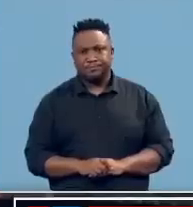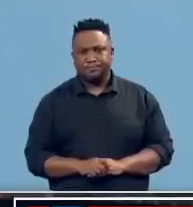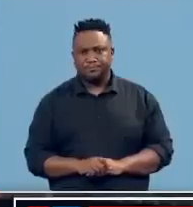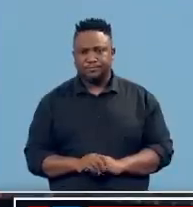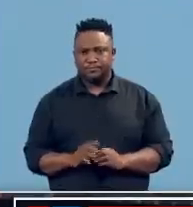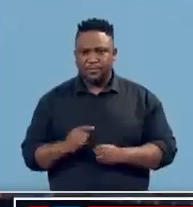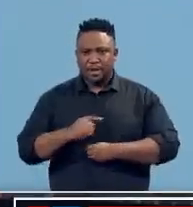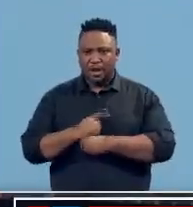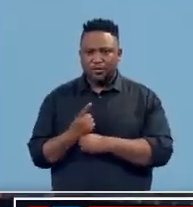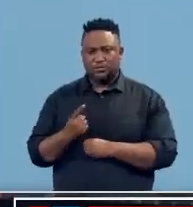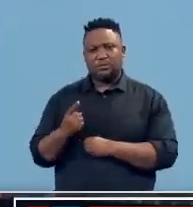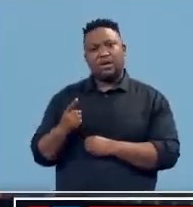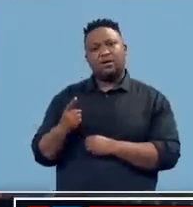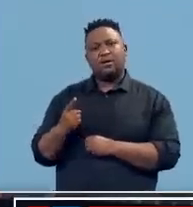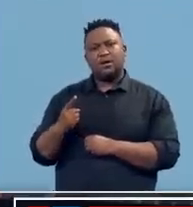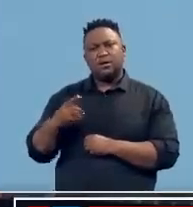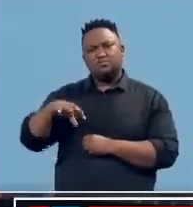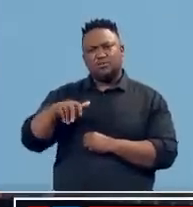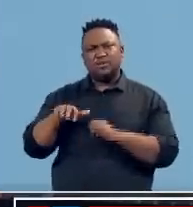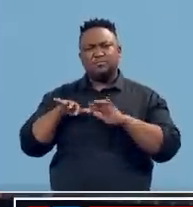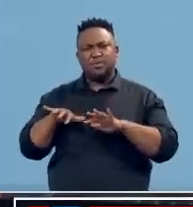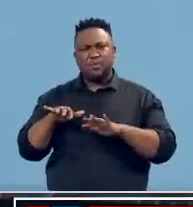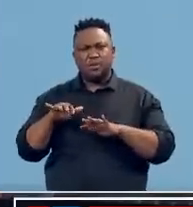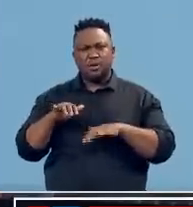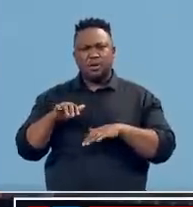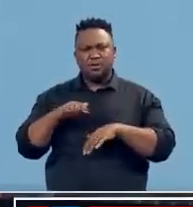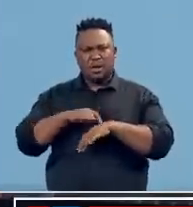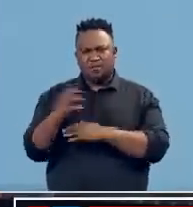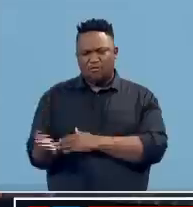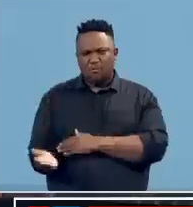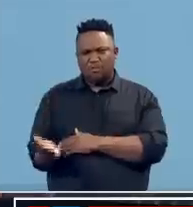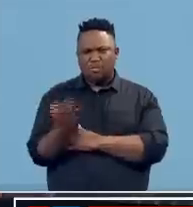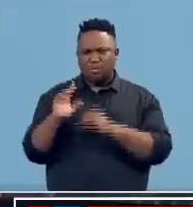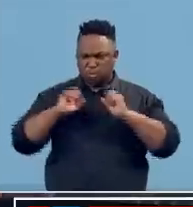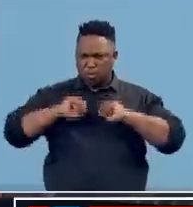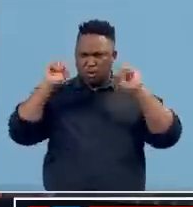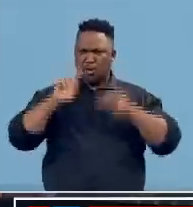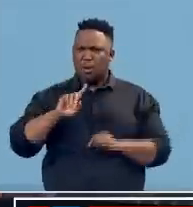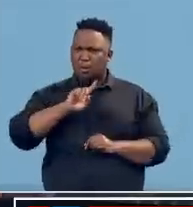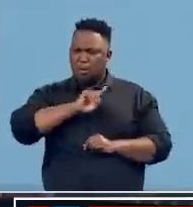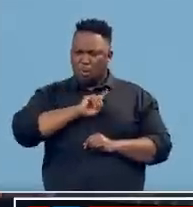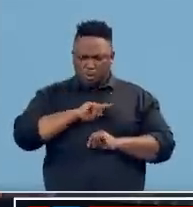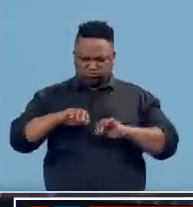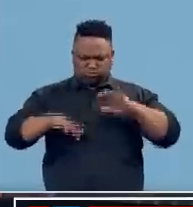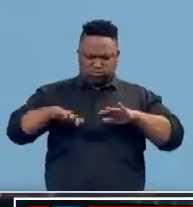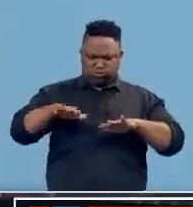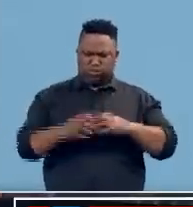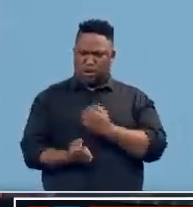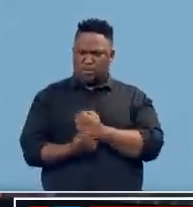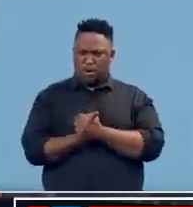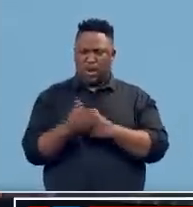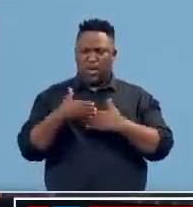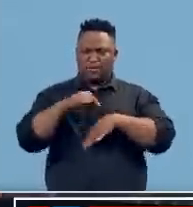Now, Gauteng residents were shaken awake in the early hours of this morning. A 4.4 magnitude earthquake struck parts of the province at around